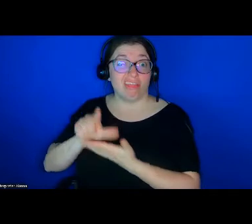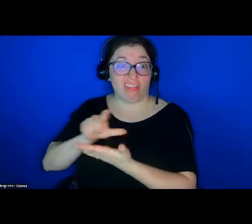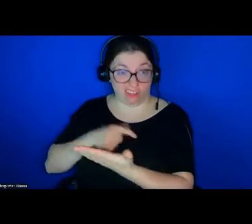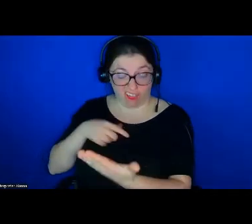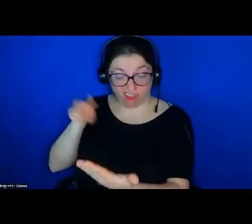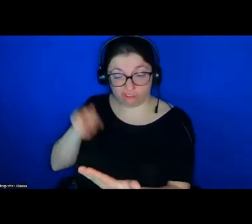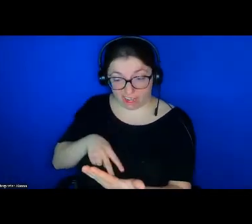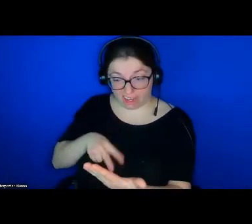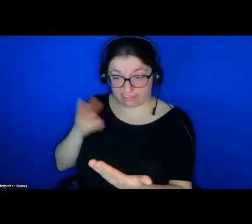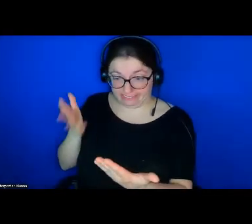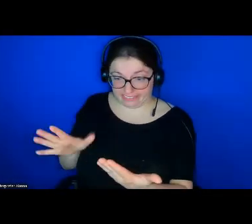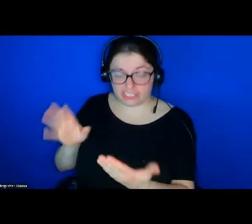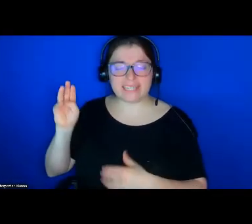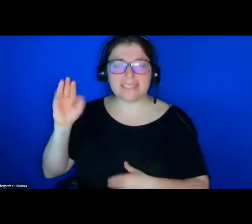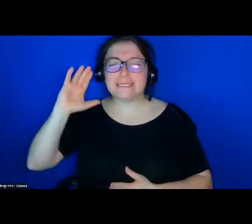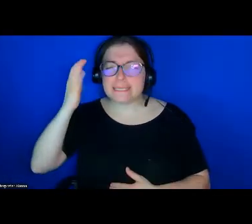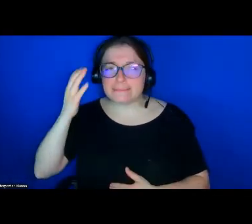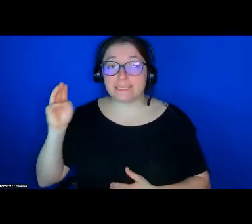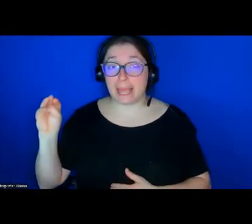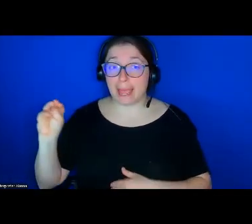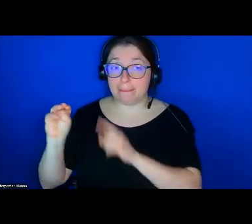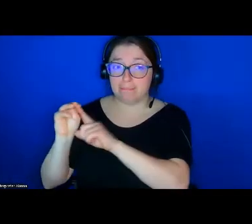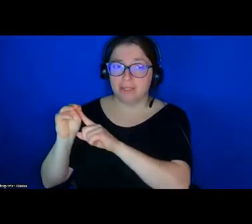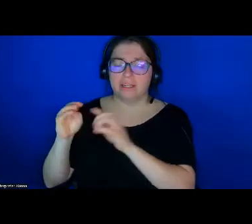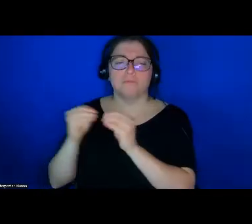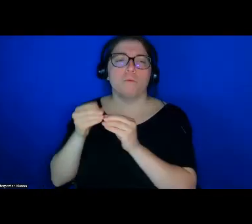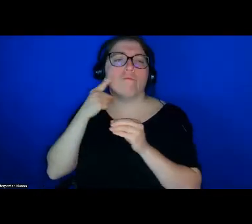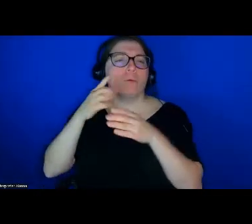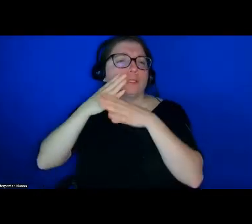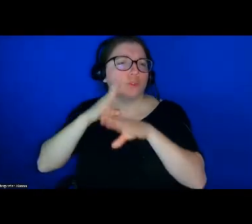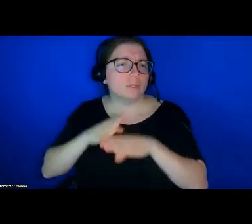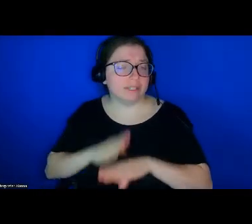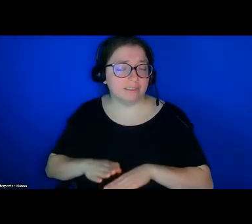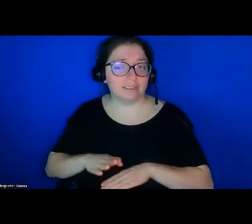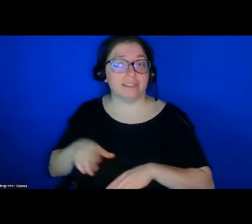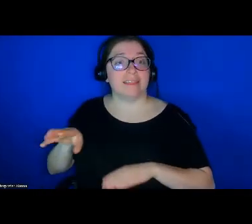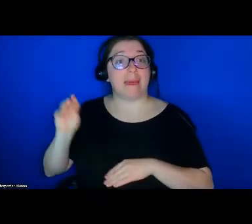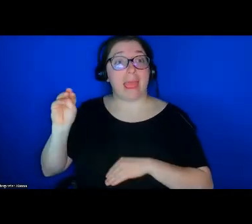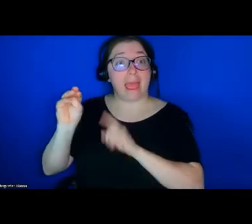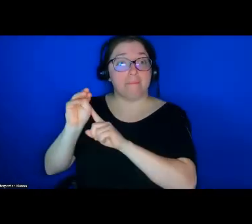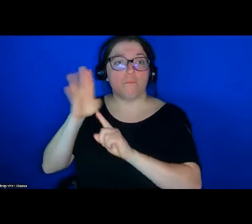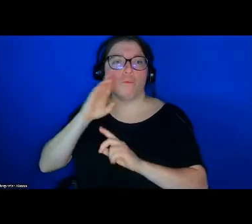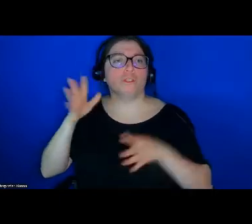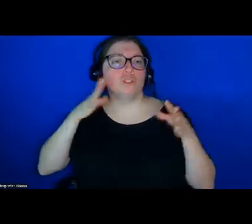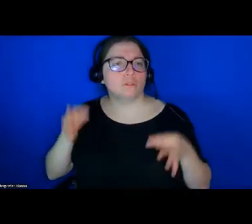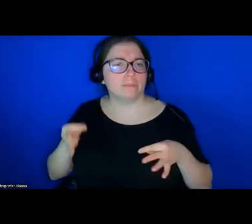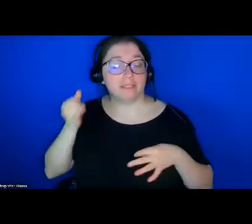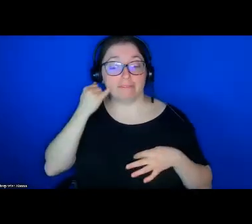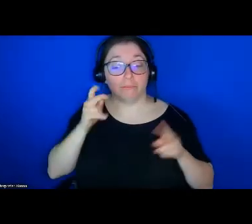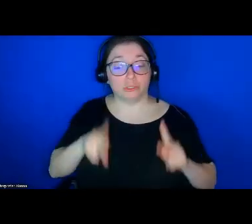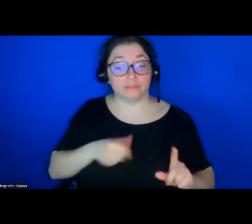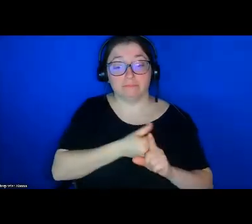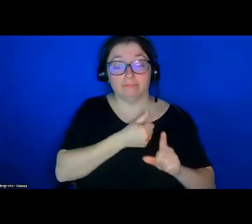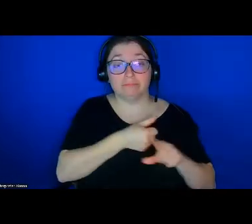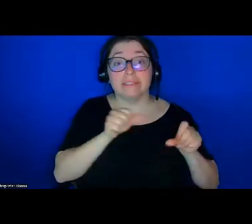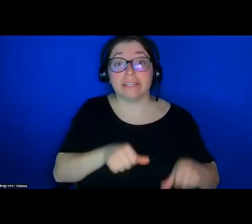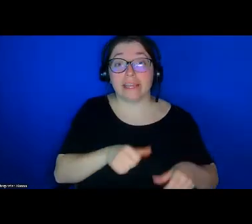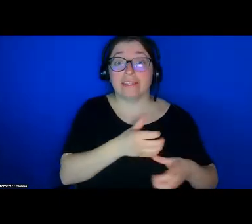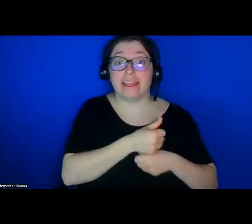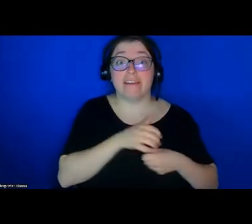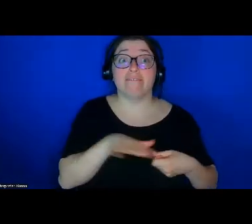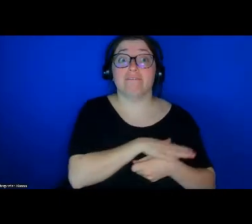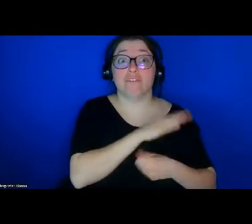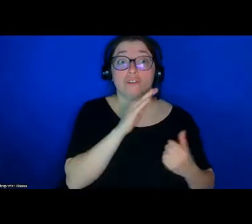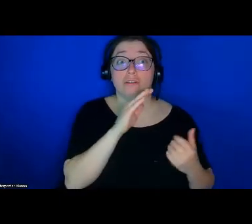M designation is sort of the sorting mechanism to determine if a person is eligible to receive a full ballot or a